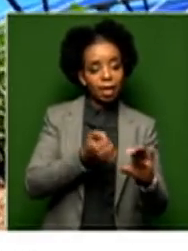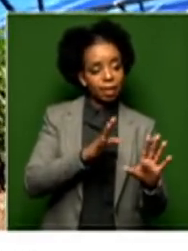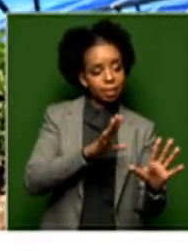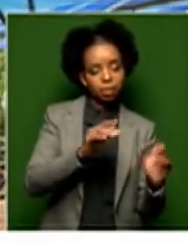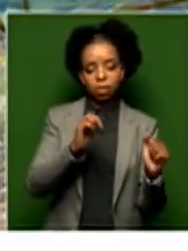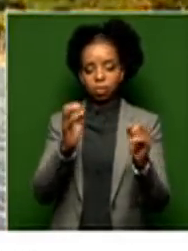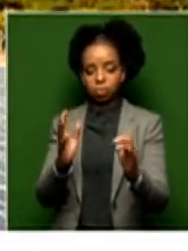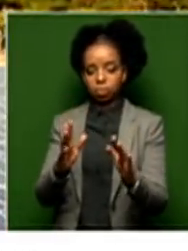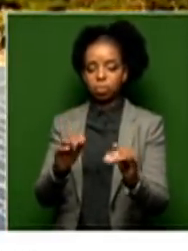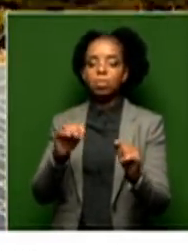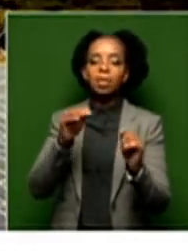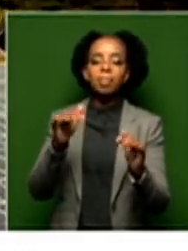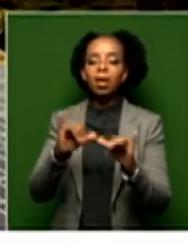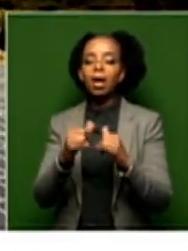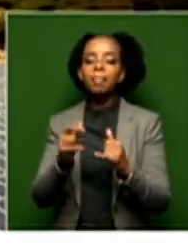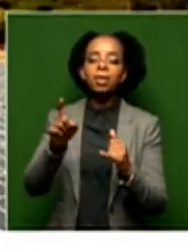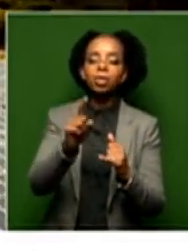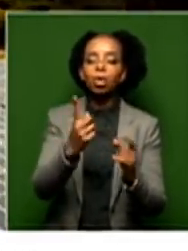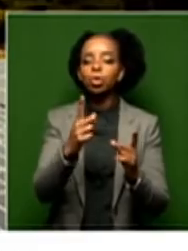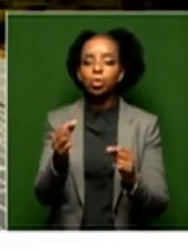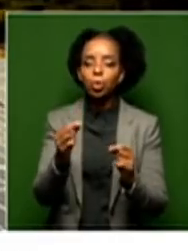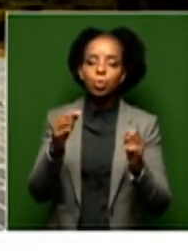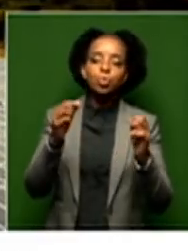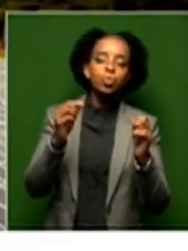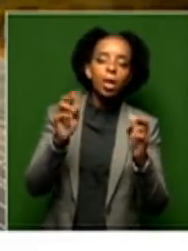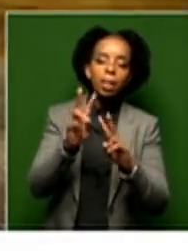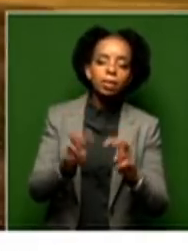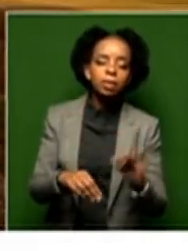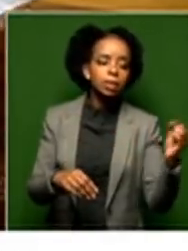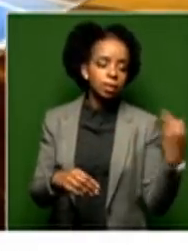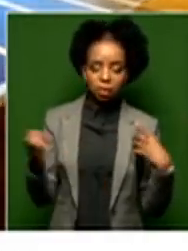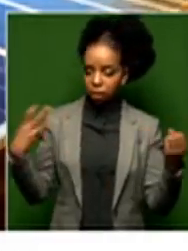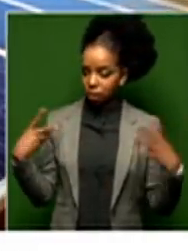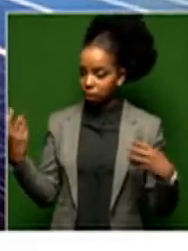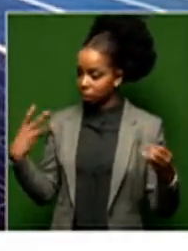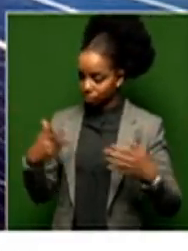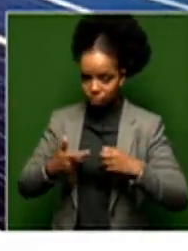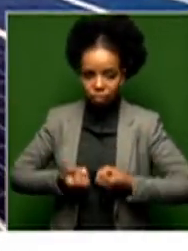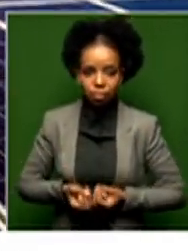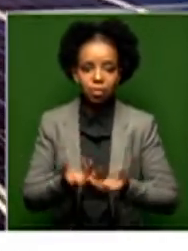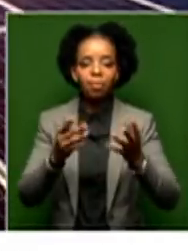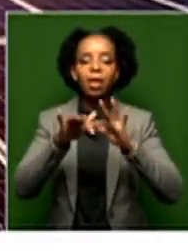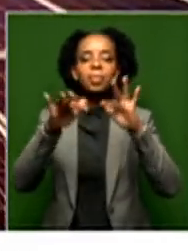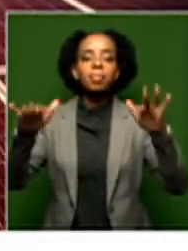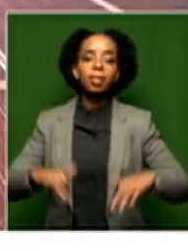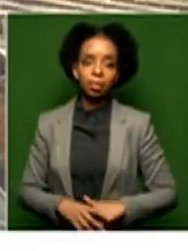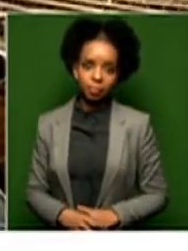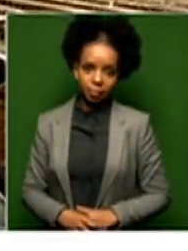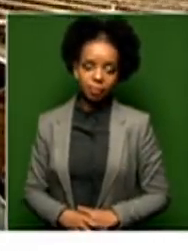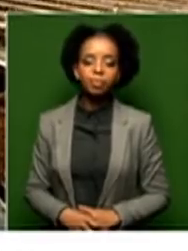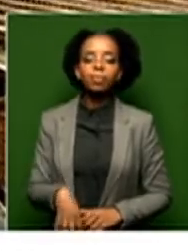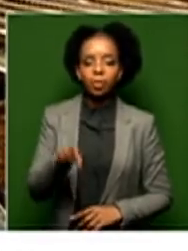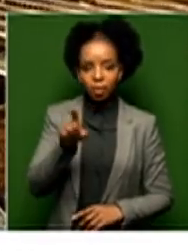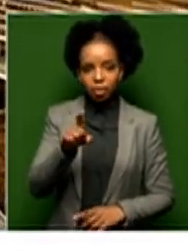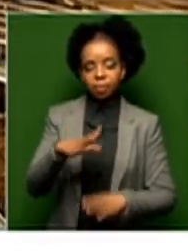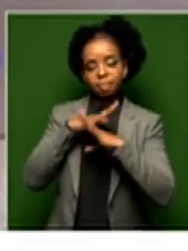means industry, business, domestic users, municipalities, etc. And this will then avoid the need for such